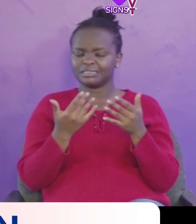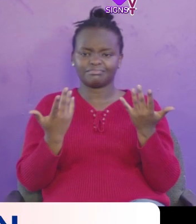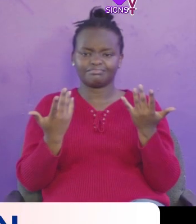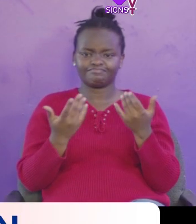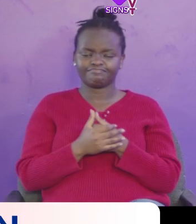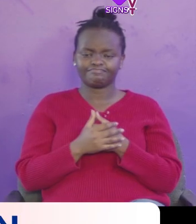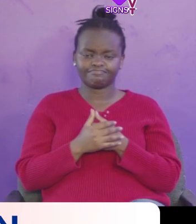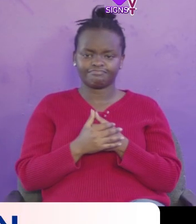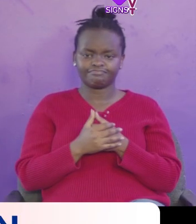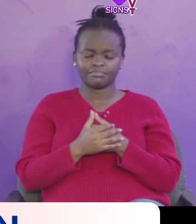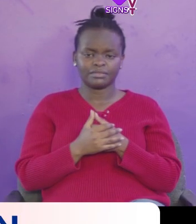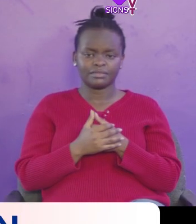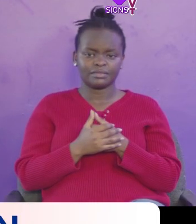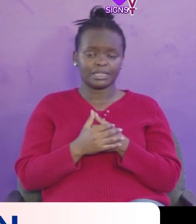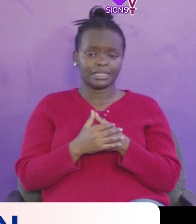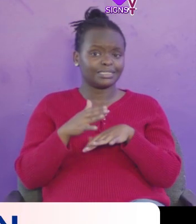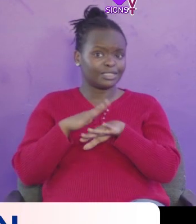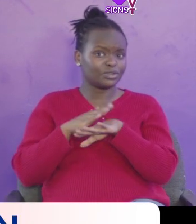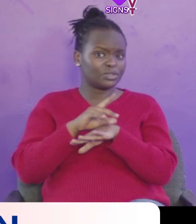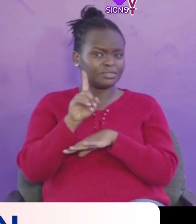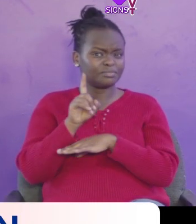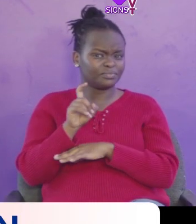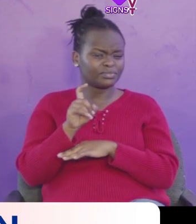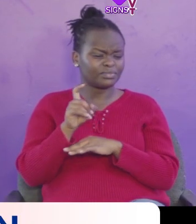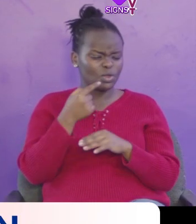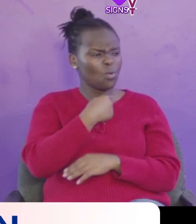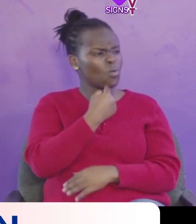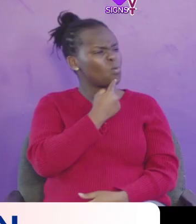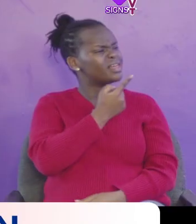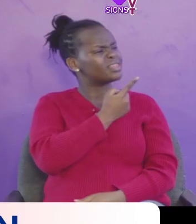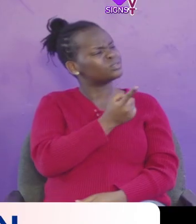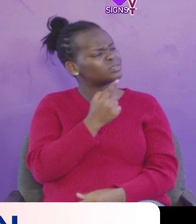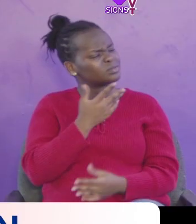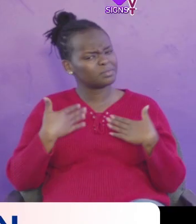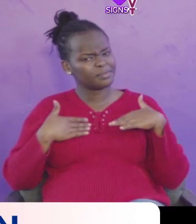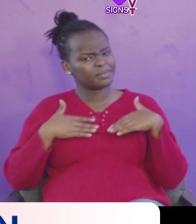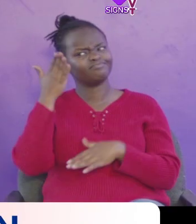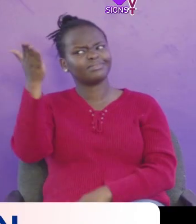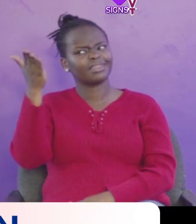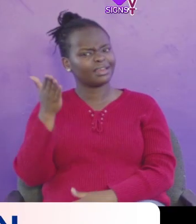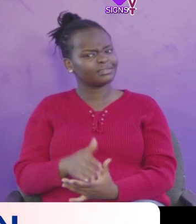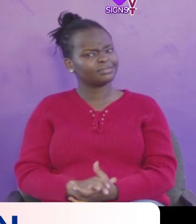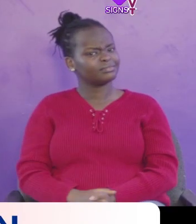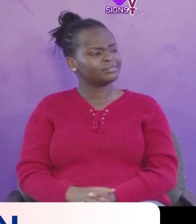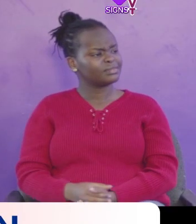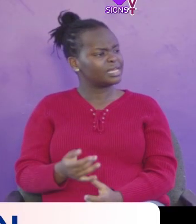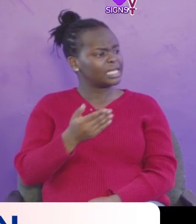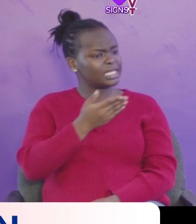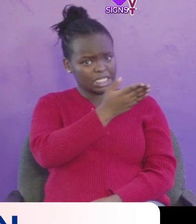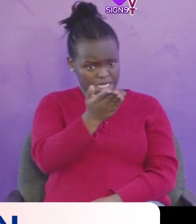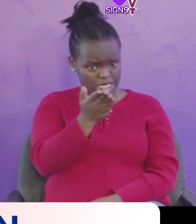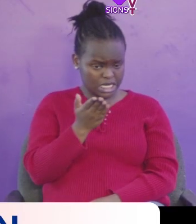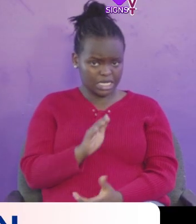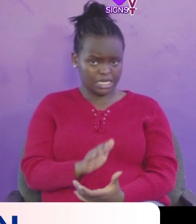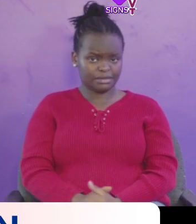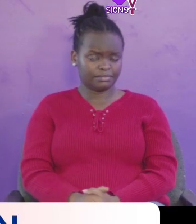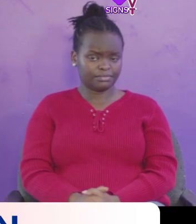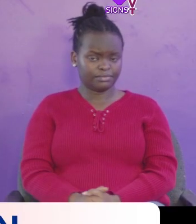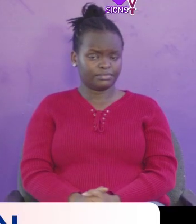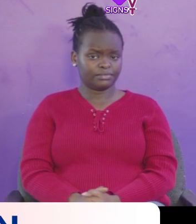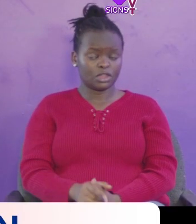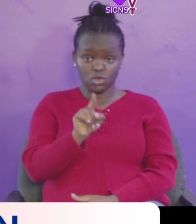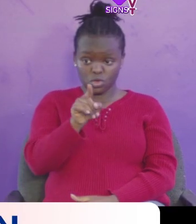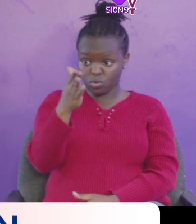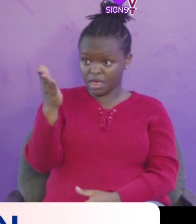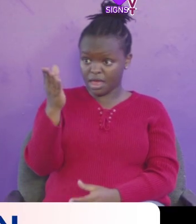that. Ni nani hao wako kwa affordable housing kwanza? Sini nyinyi. Na maybe if we can define affordable housing. Wewe